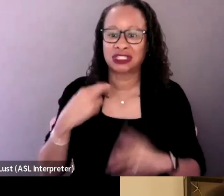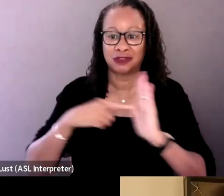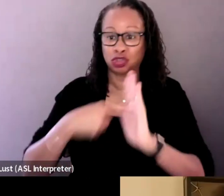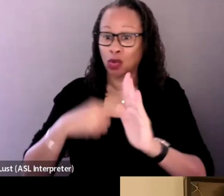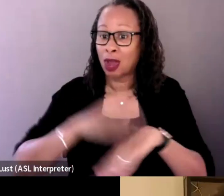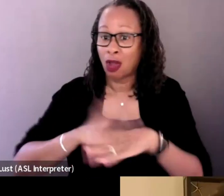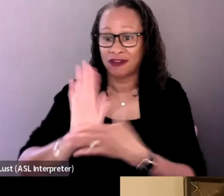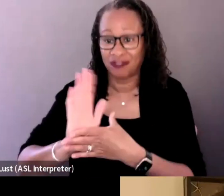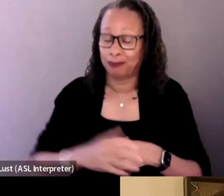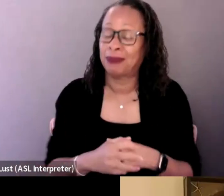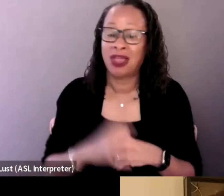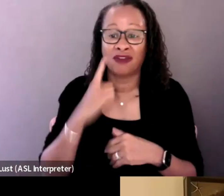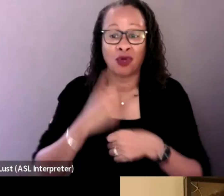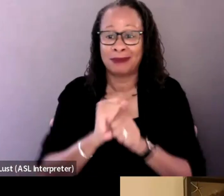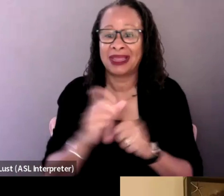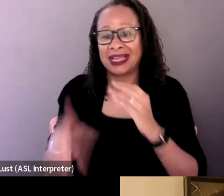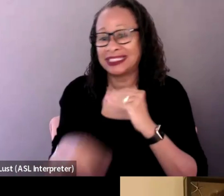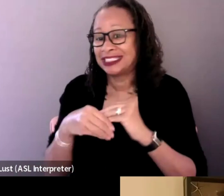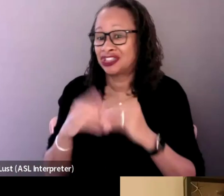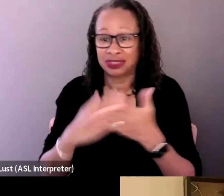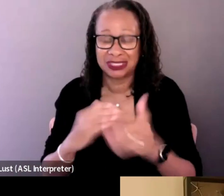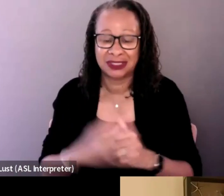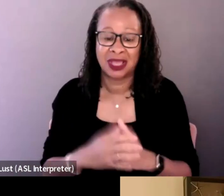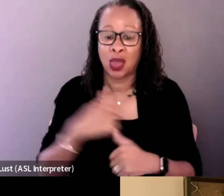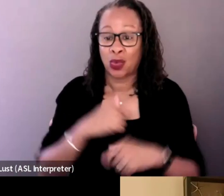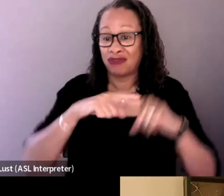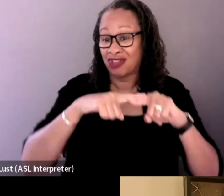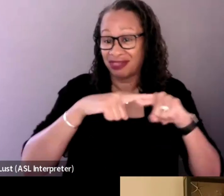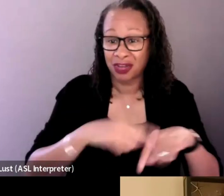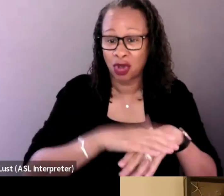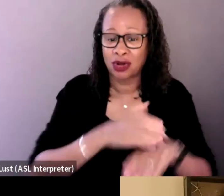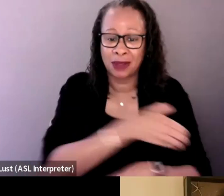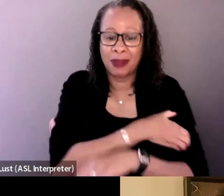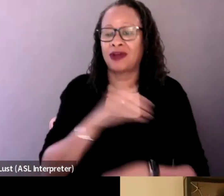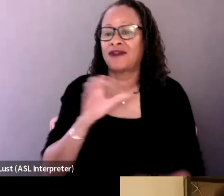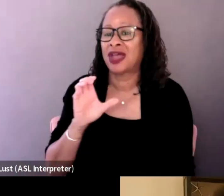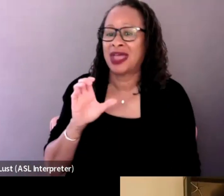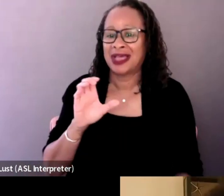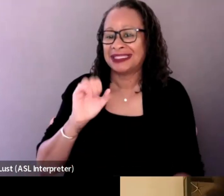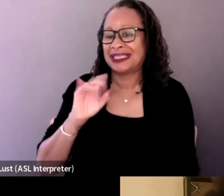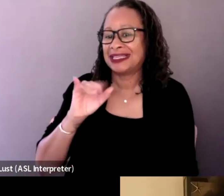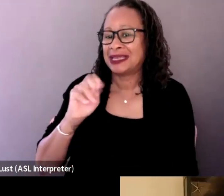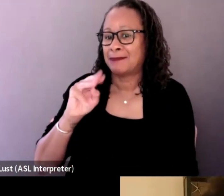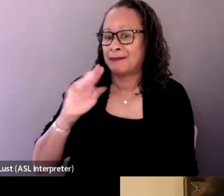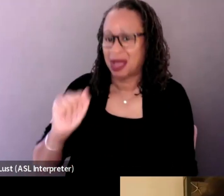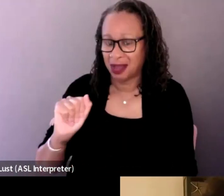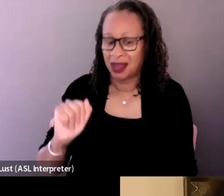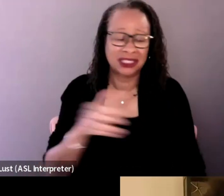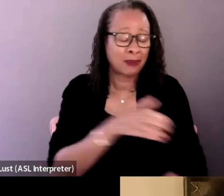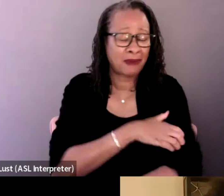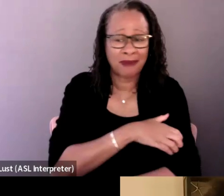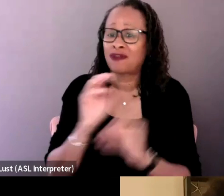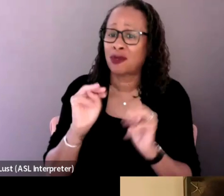of these people just for making some additional scenes. And we relied on the power of cinema, that cinema is a very powerful tool. You don't need to